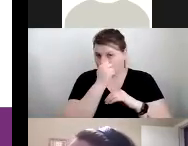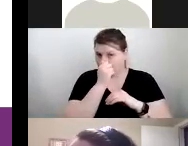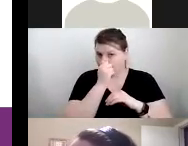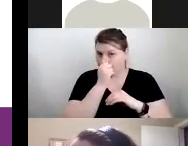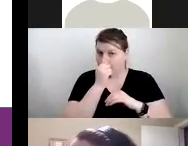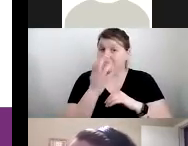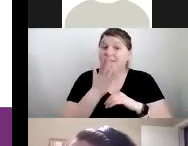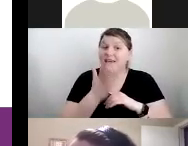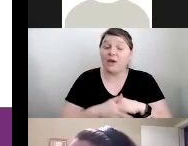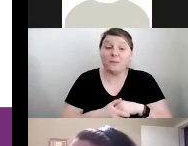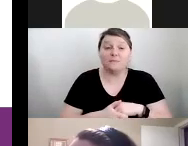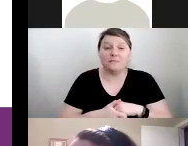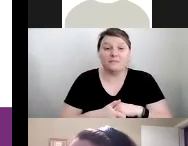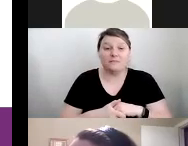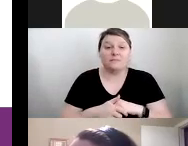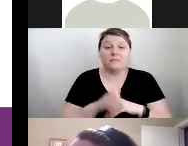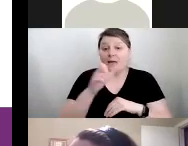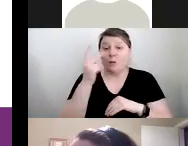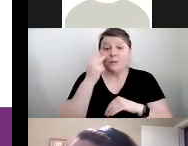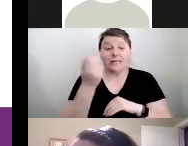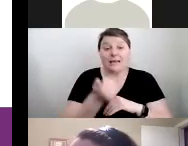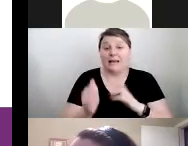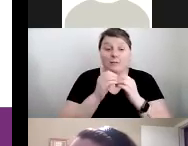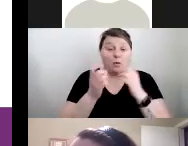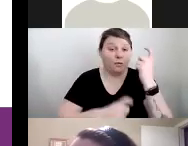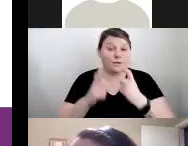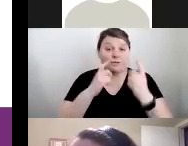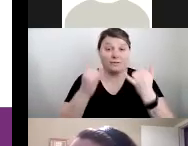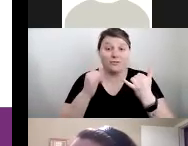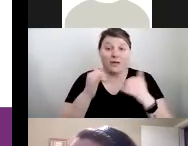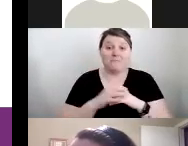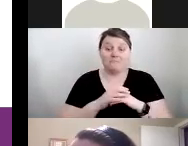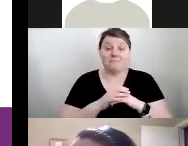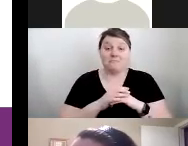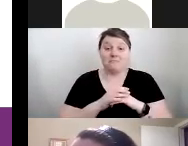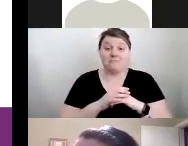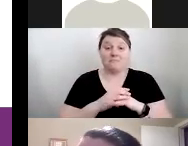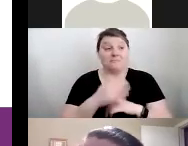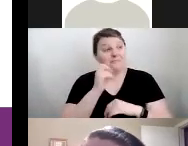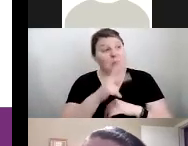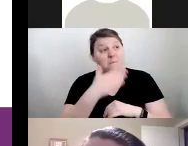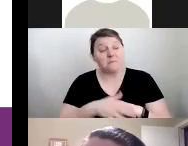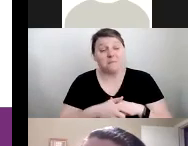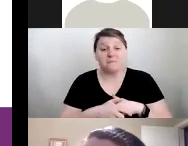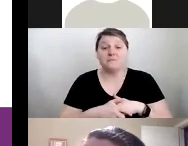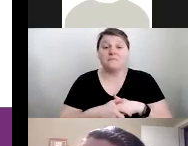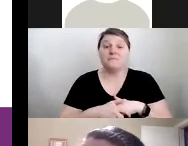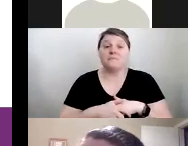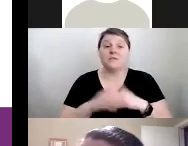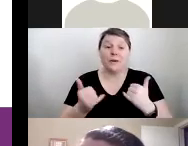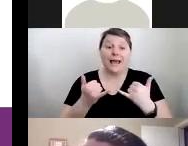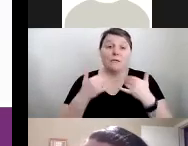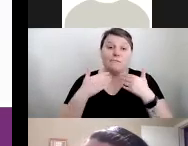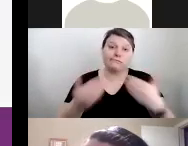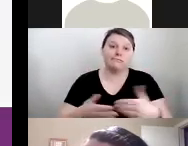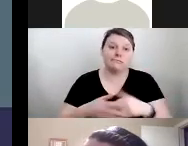Thank you. And I don't see any more questions in the chat at this point. Okay, well, let me plunge forward then.